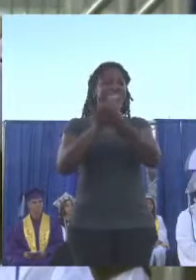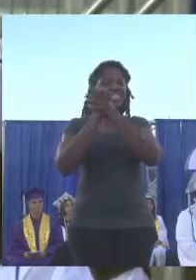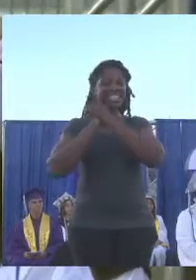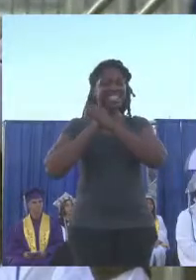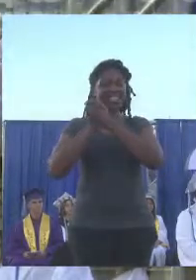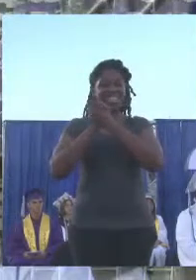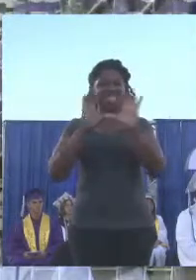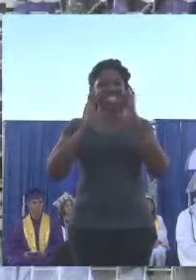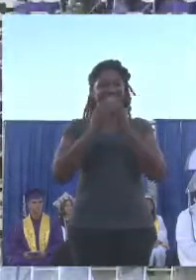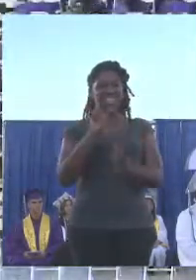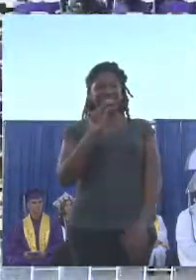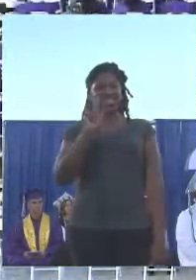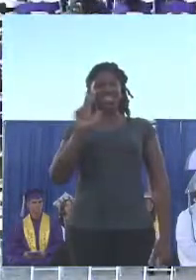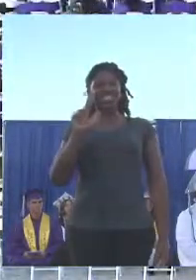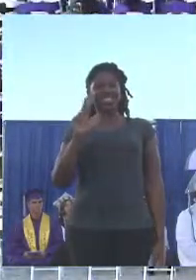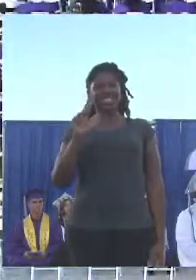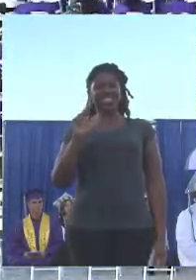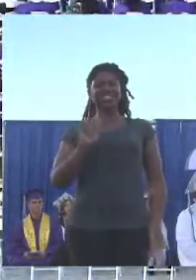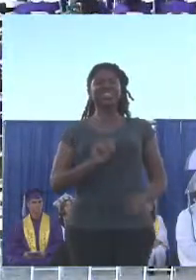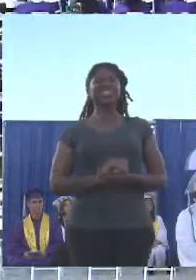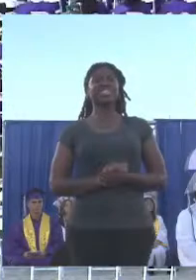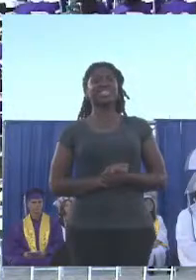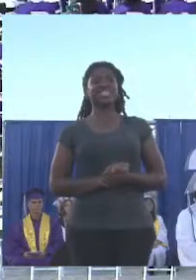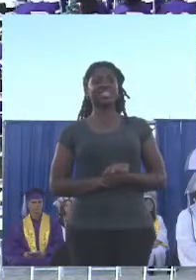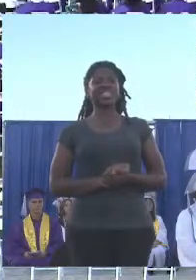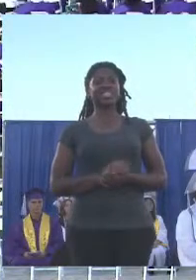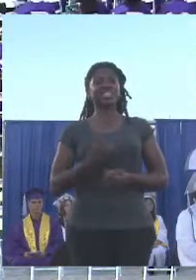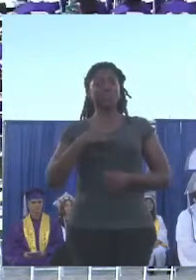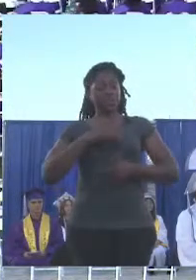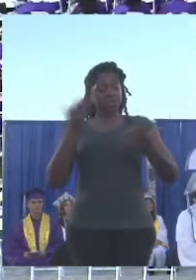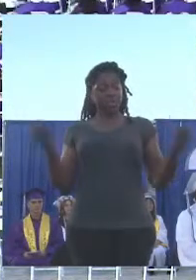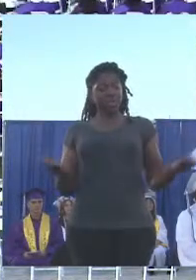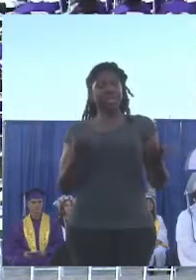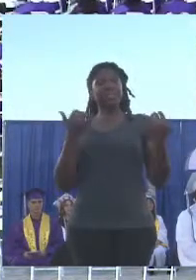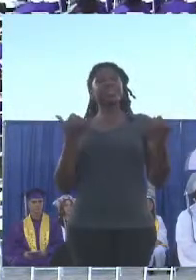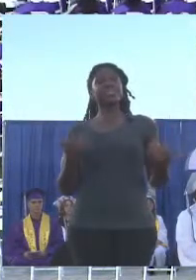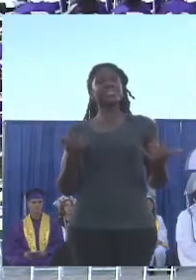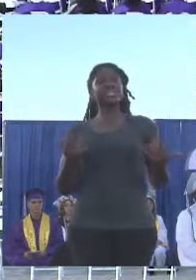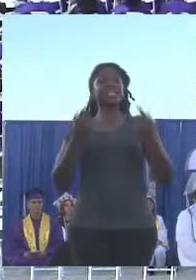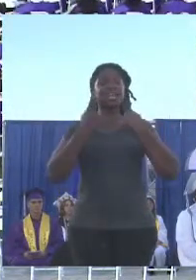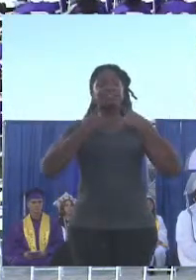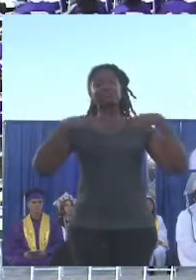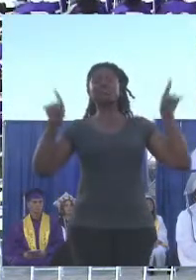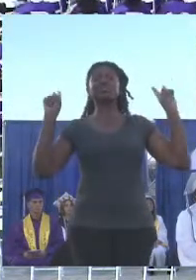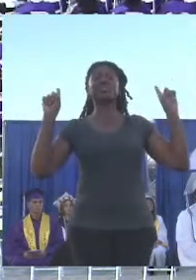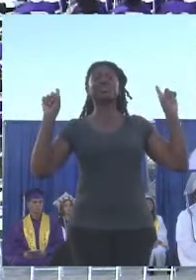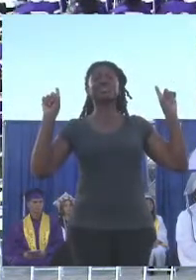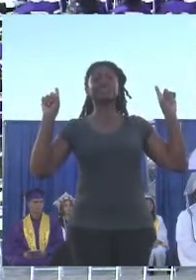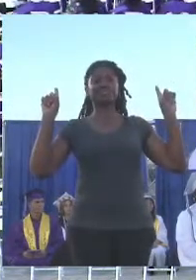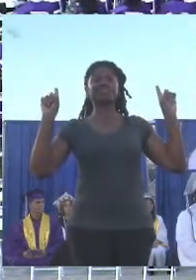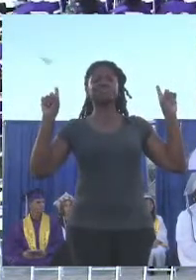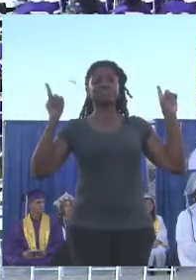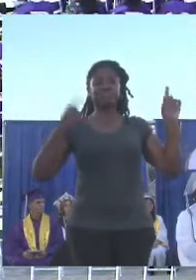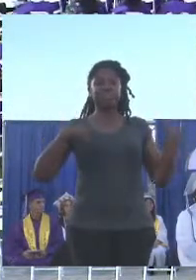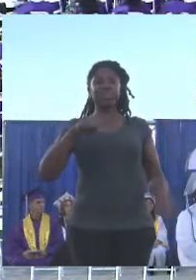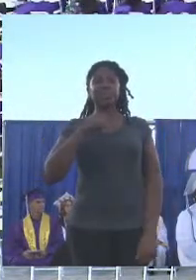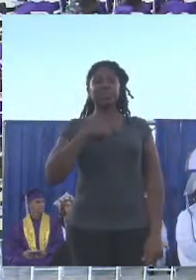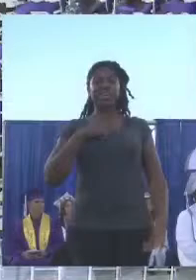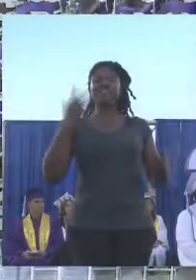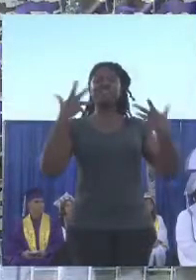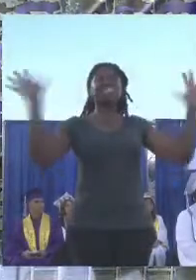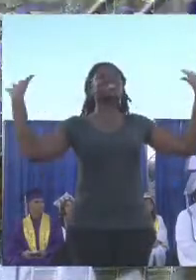Congratulations, class of 2023. We stand here today victorious. We did